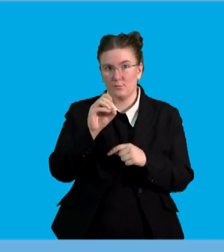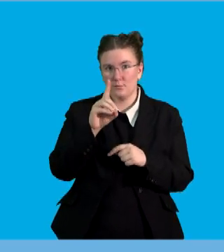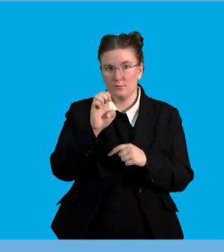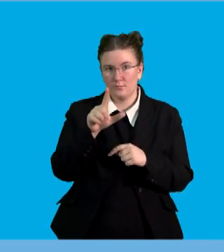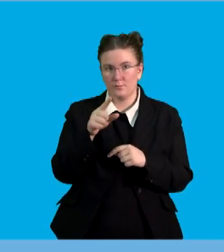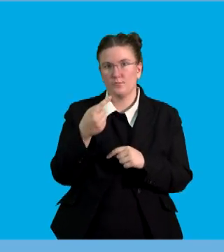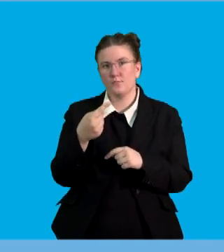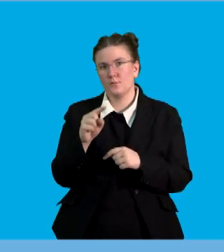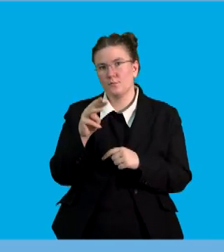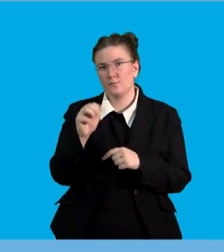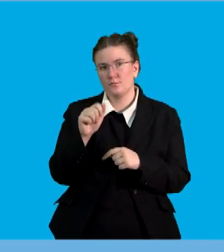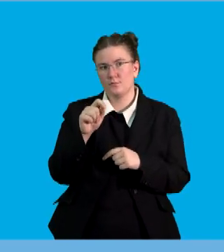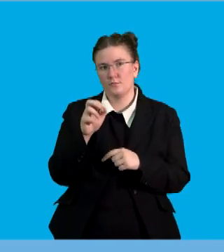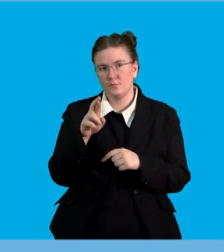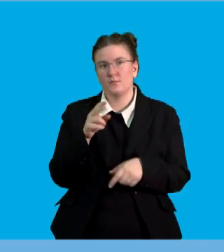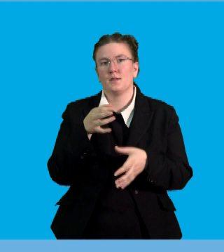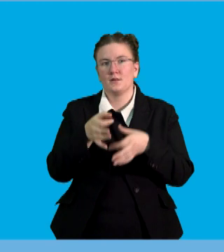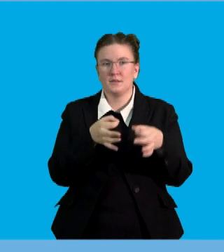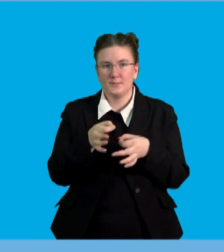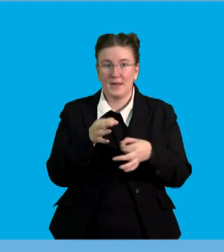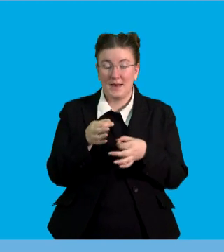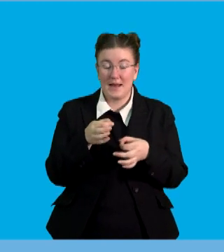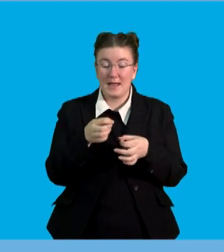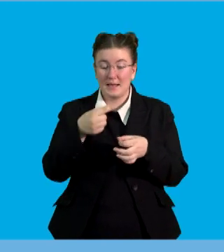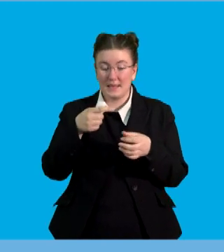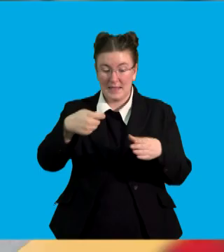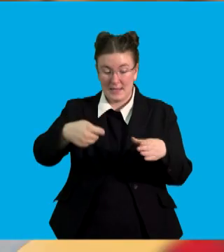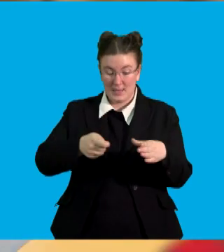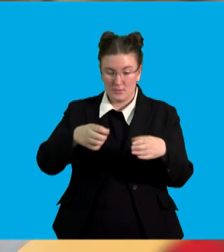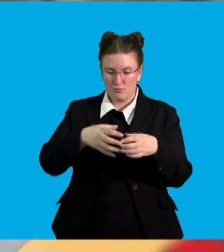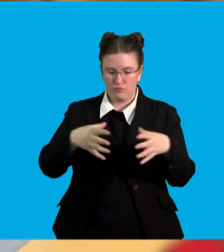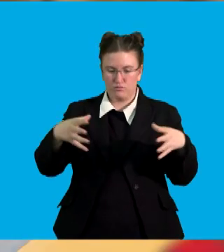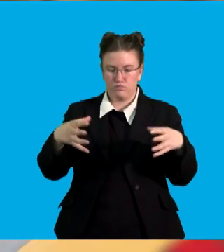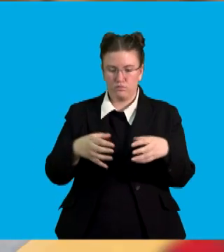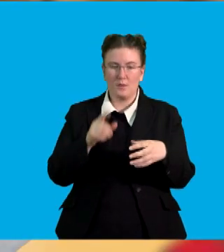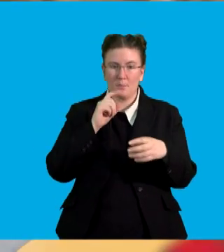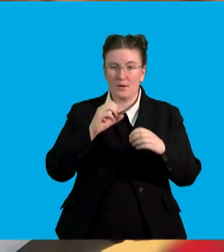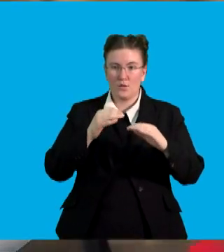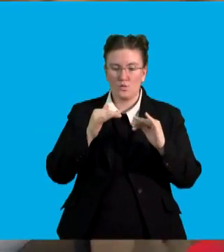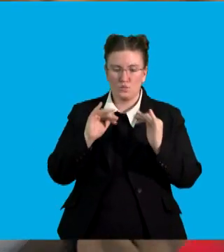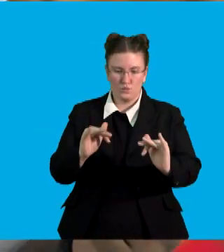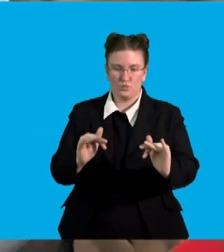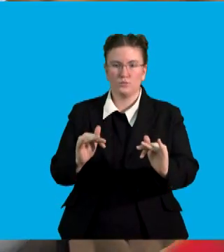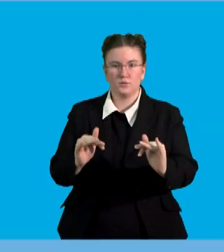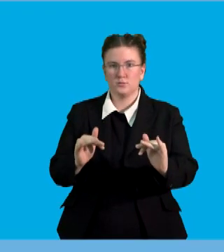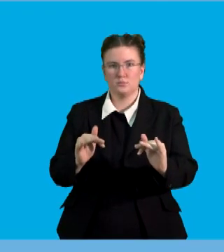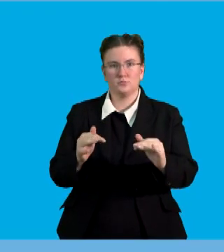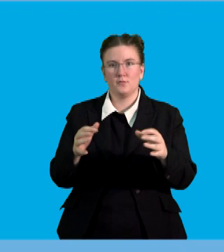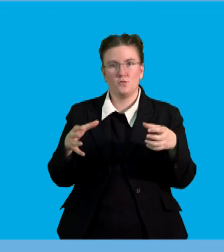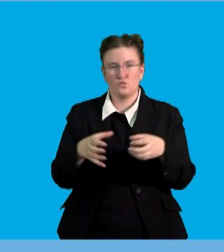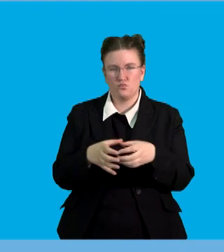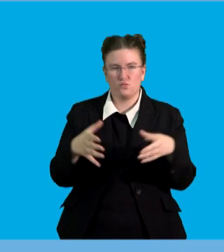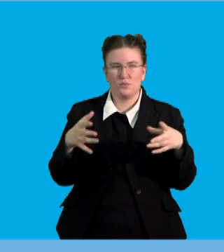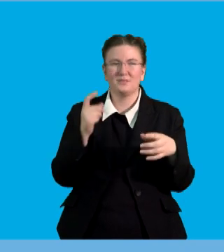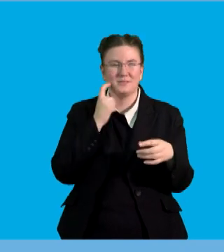gas easily, but you cannot compress a liquid very easily. So why is that the case? Remember, when we are looking at the